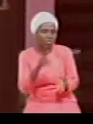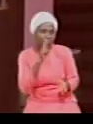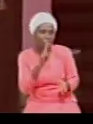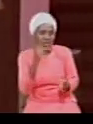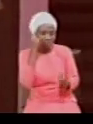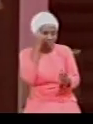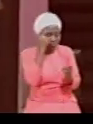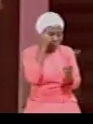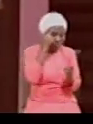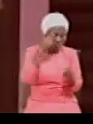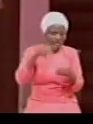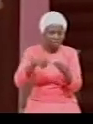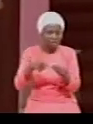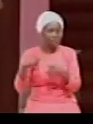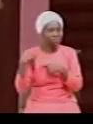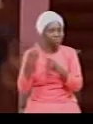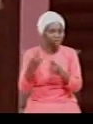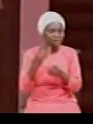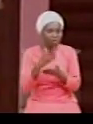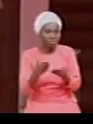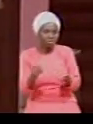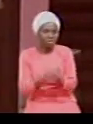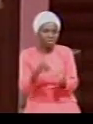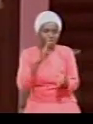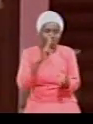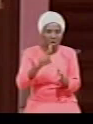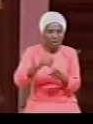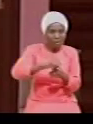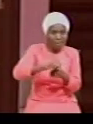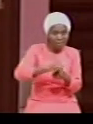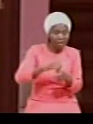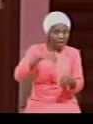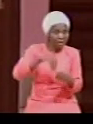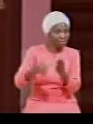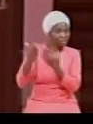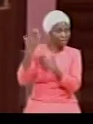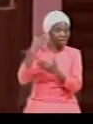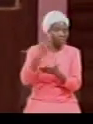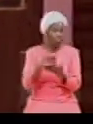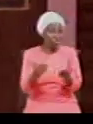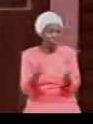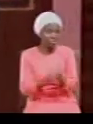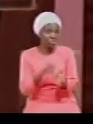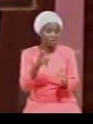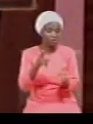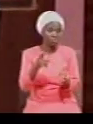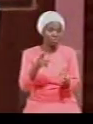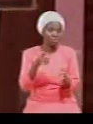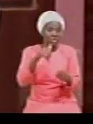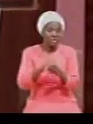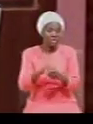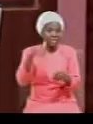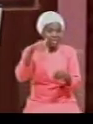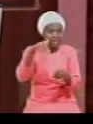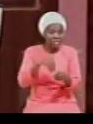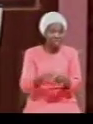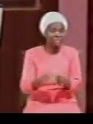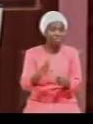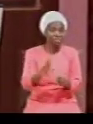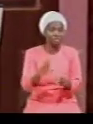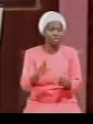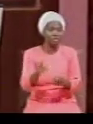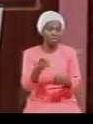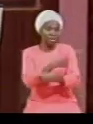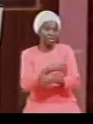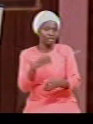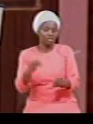about, something you have practiced in the past, something that in your days of the